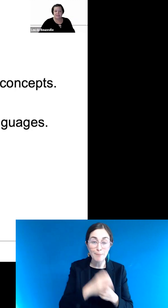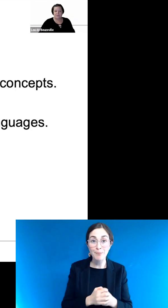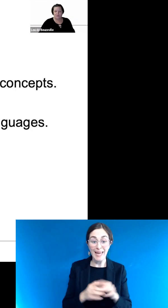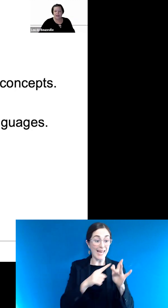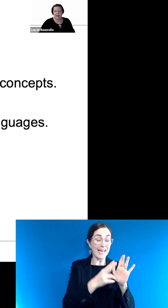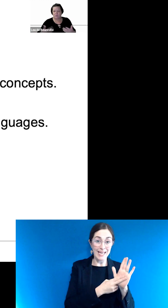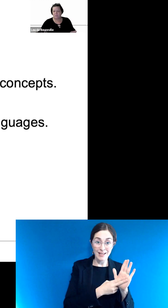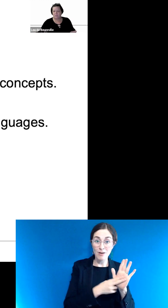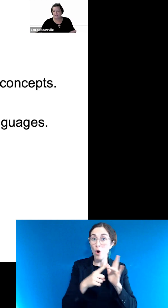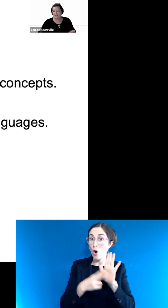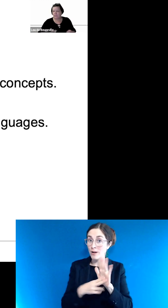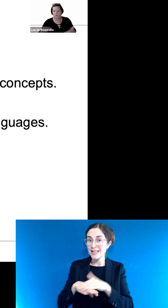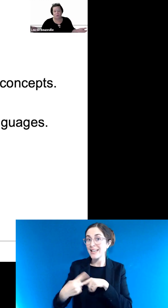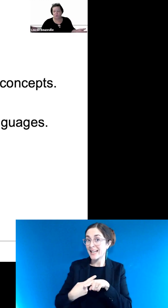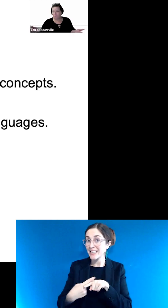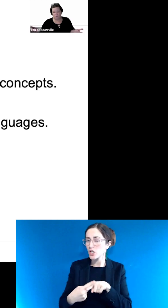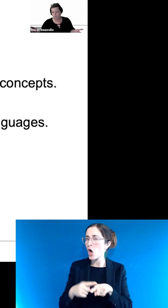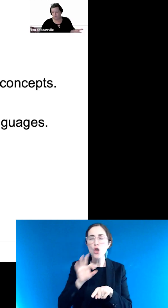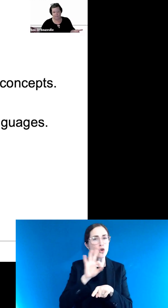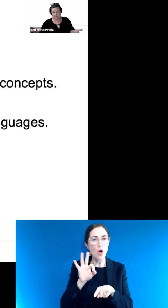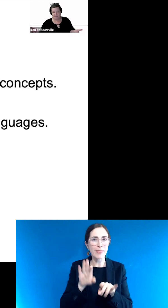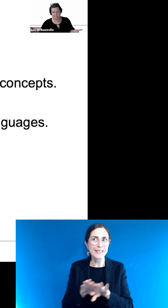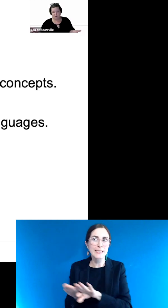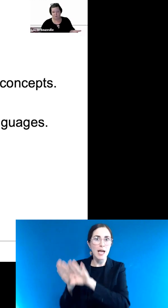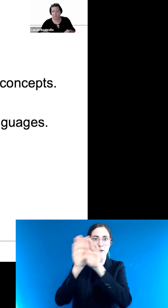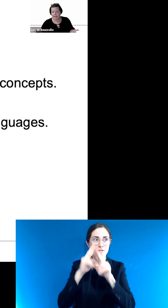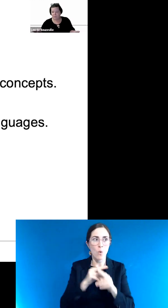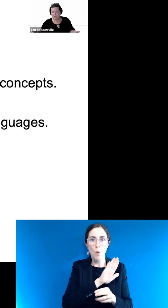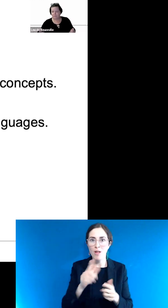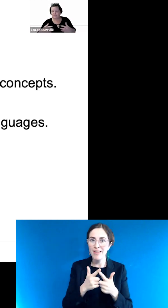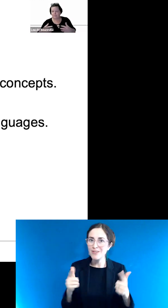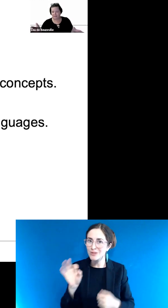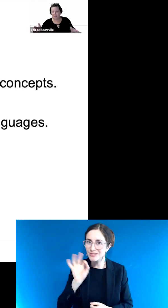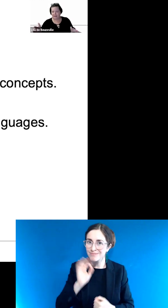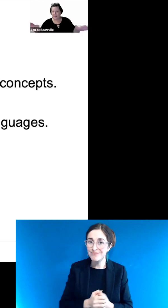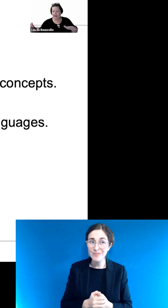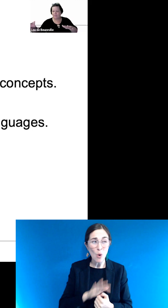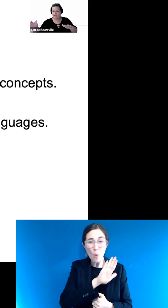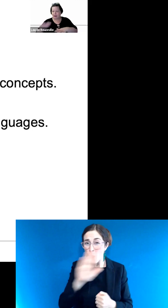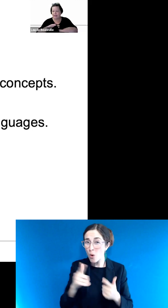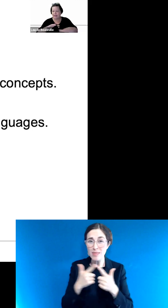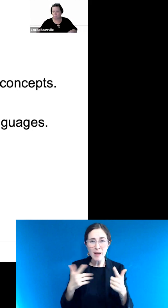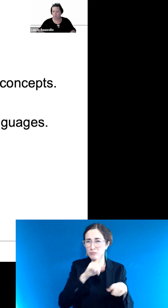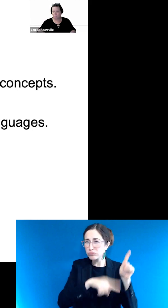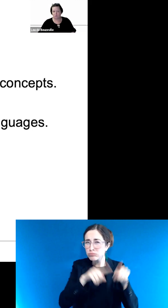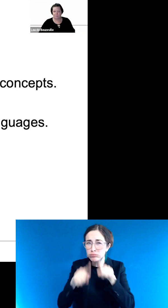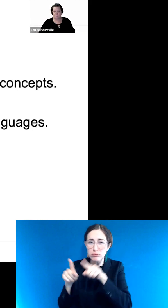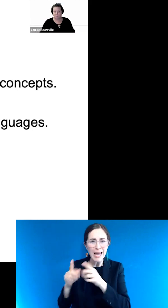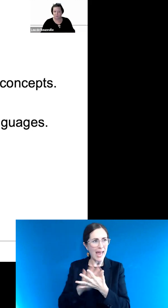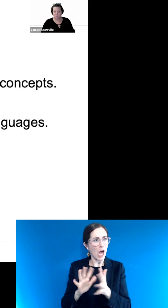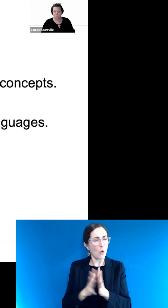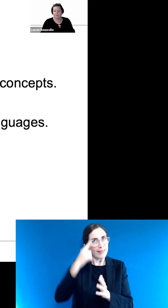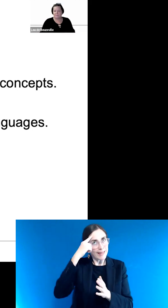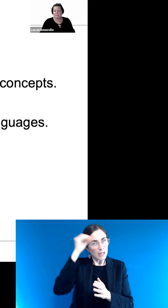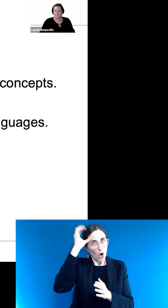that in and on, as we use them in English, are not universal concepts. All languages differ with how they break up the world and talk about